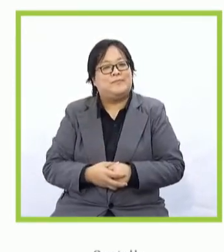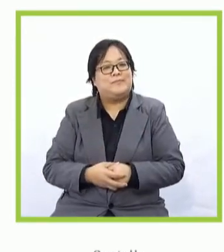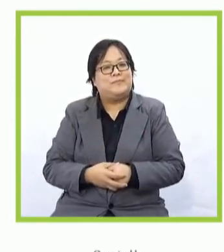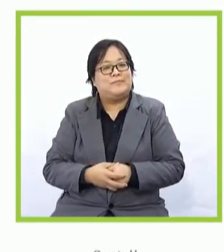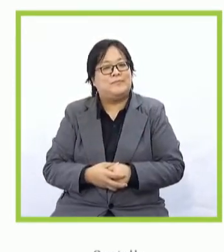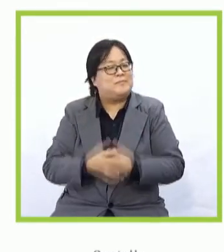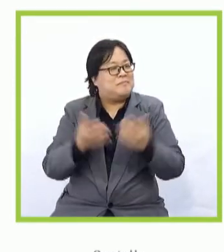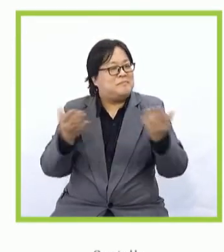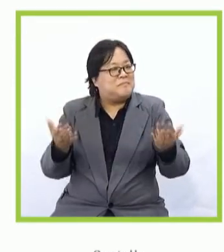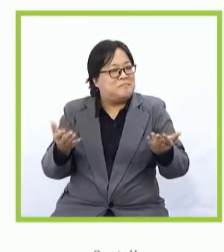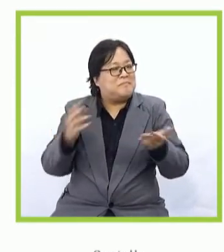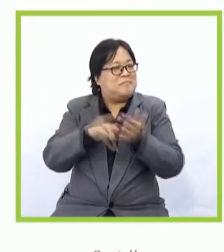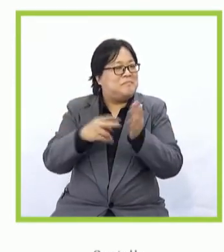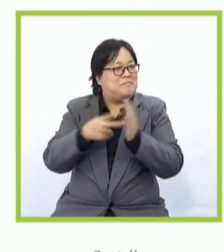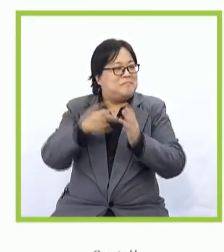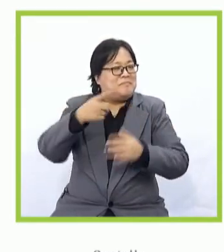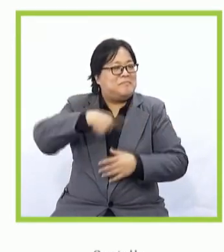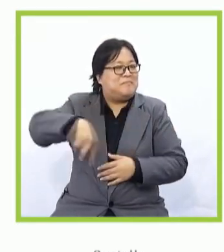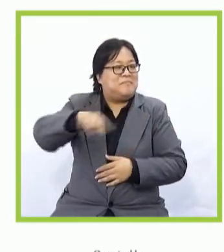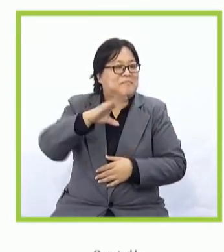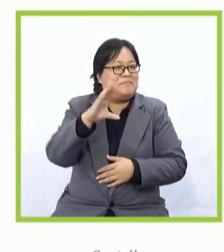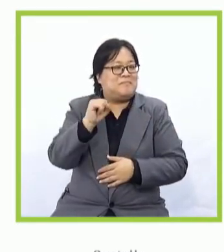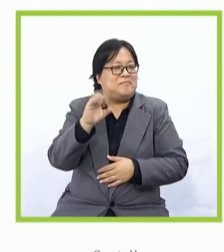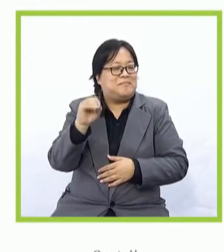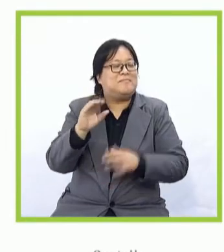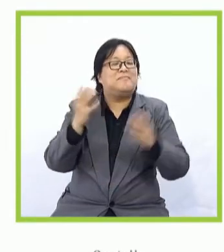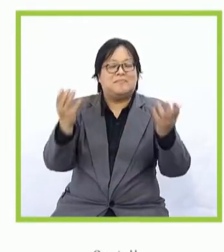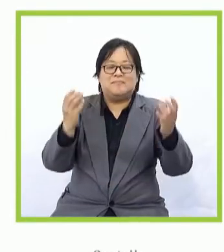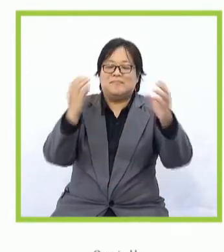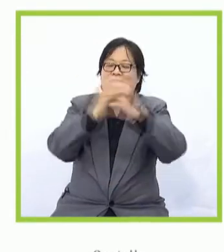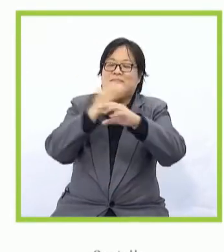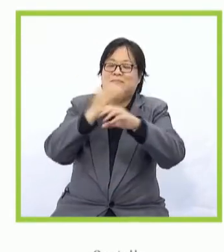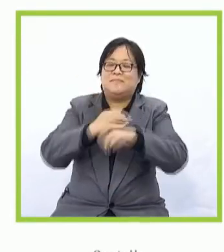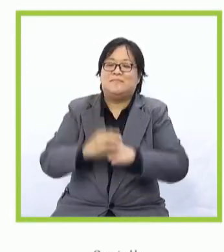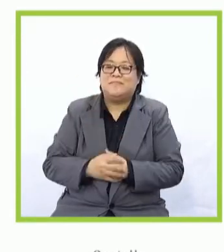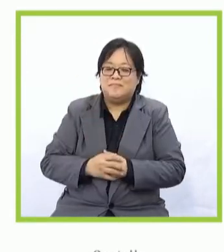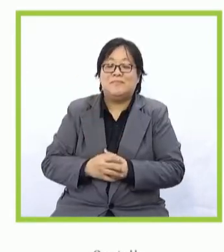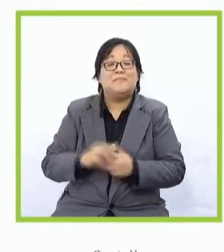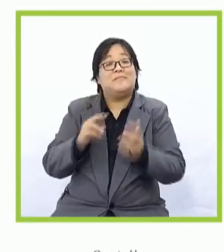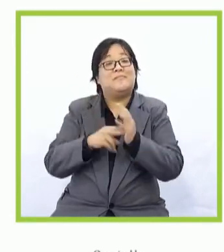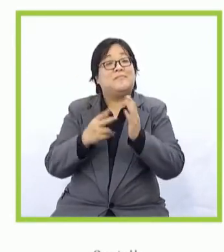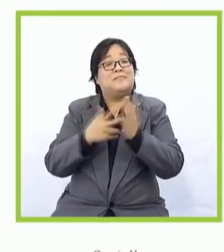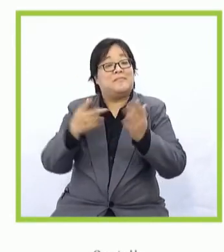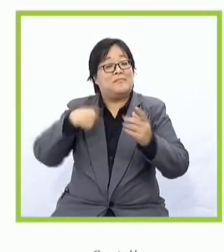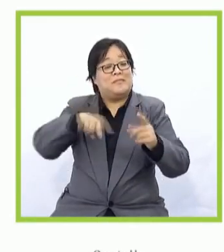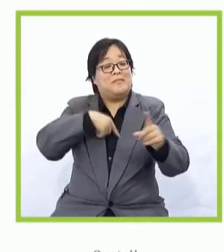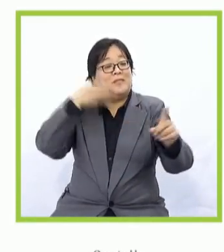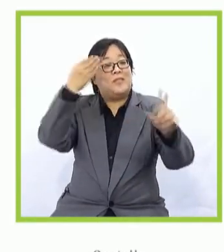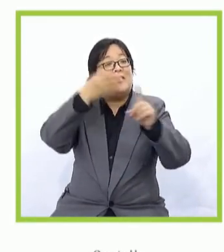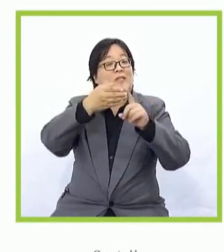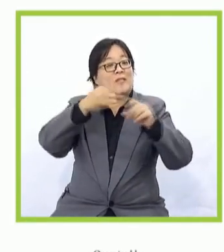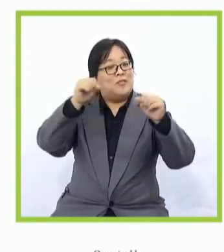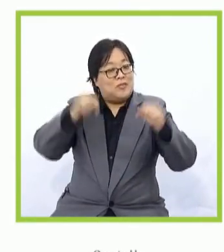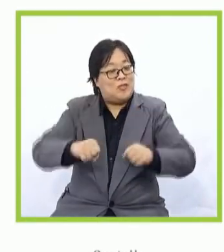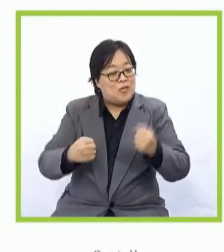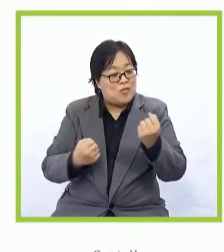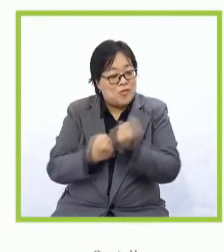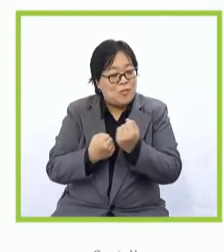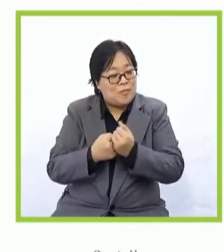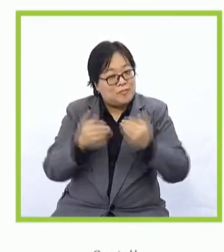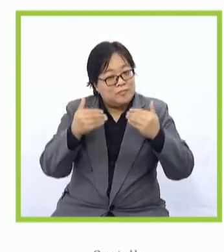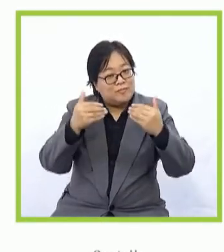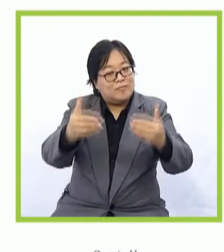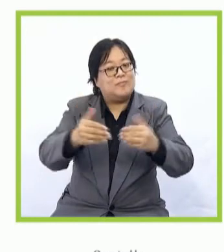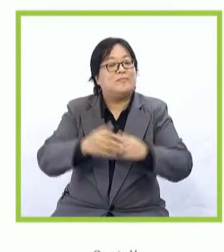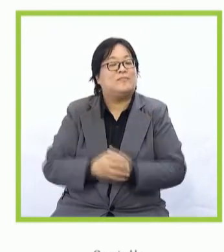What does it mean for those of us in civil society? Here's the challenge. It means that ultimately our goal is to support, enable, and push for